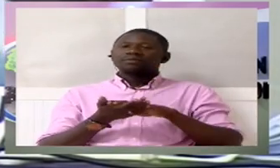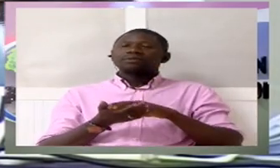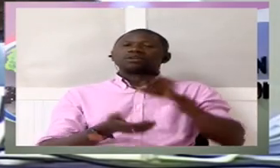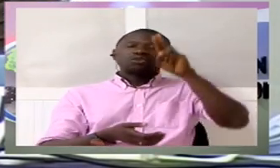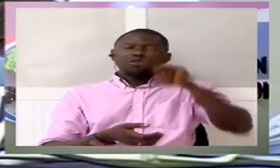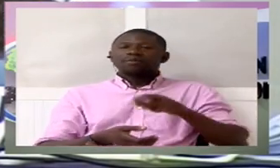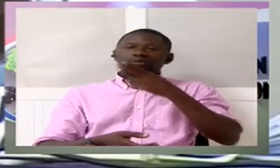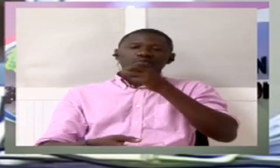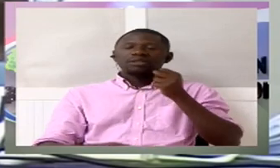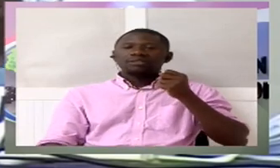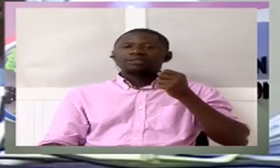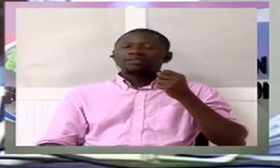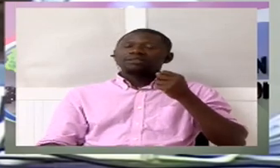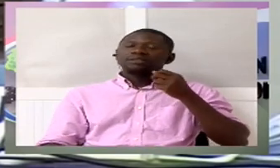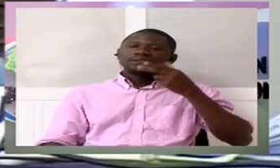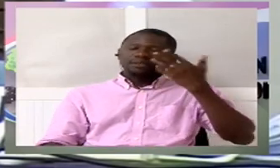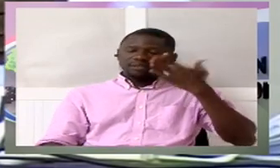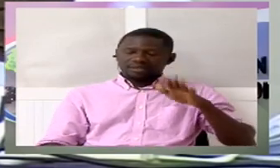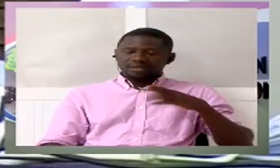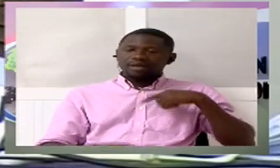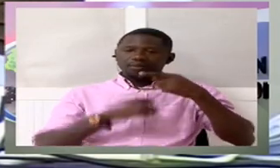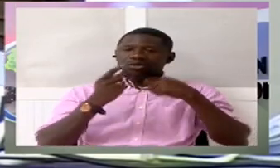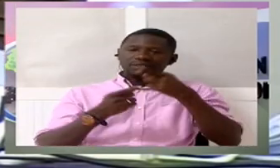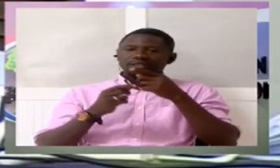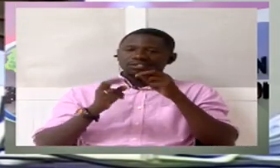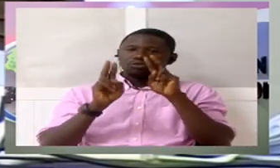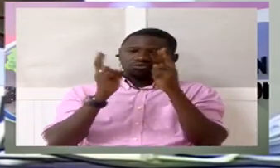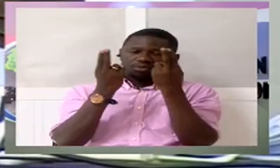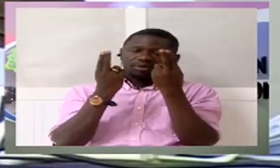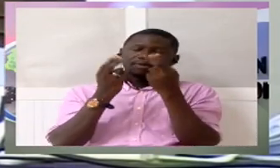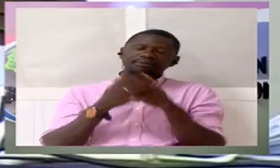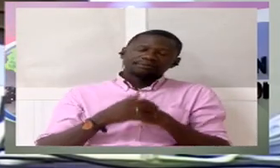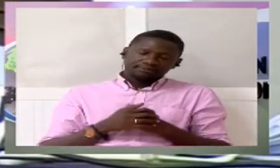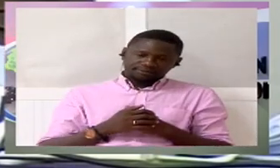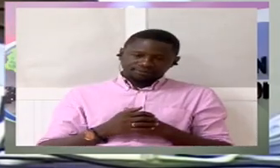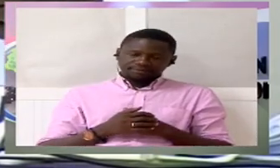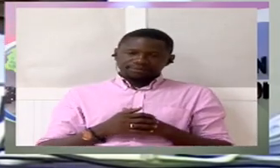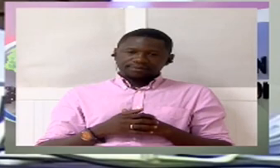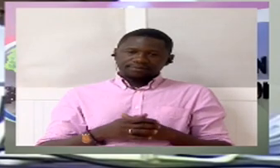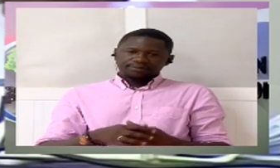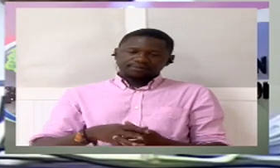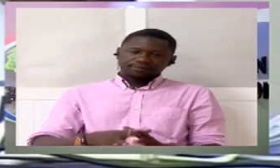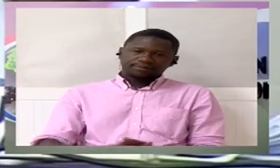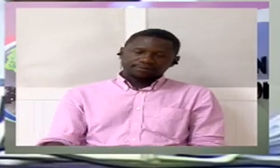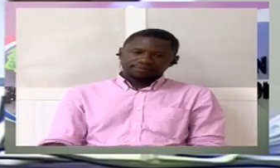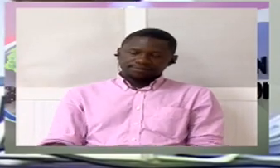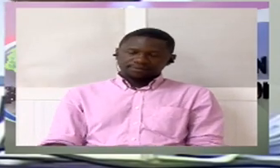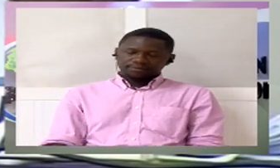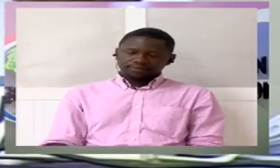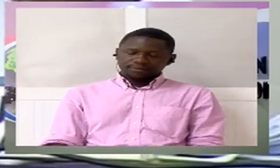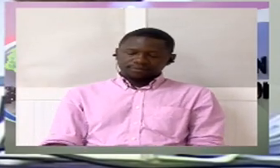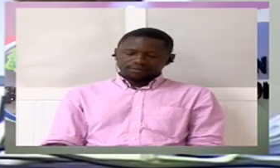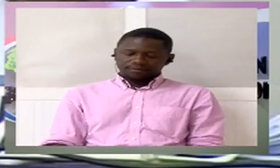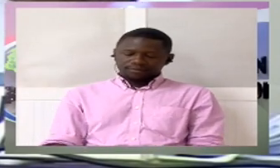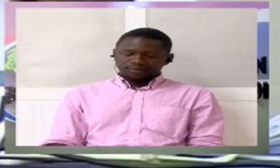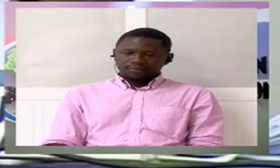this subject. Bitung nte Banco President, His Excellency, Sheikh